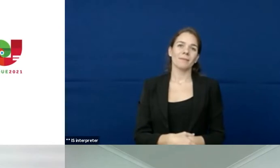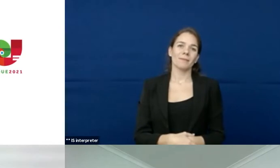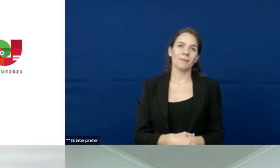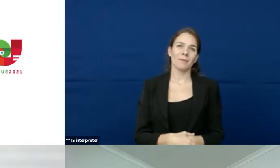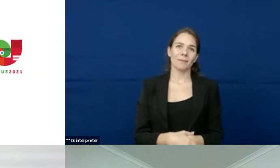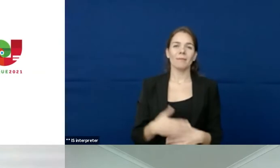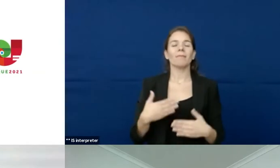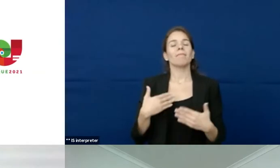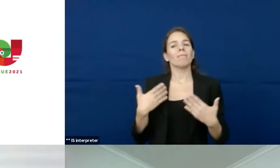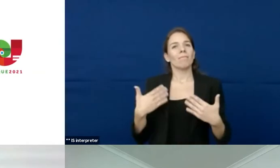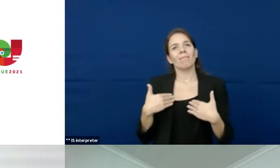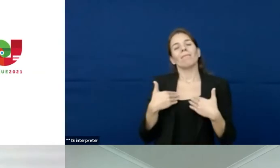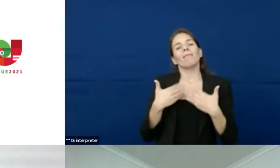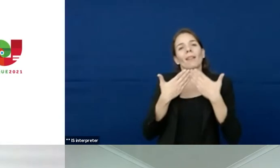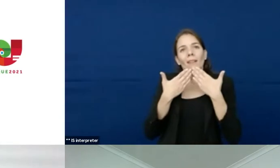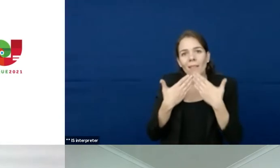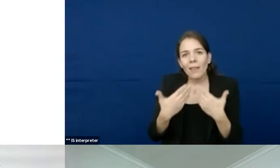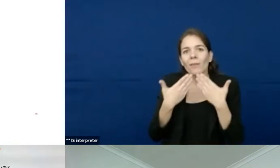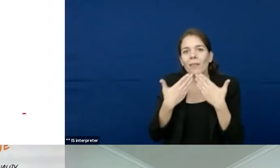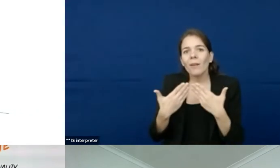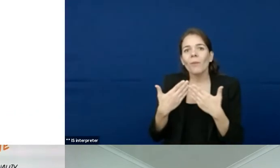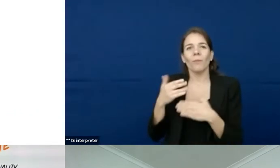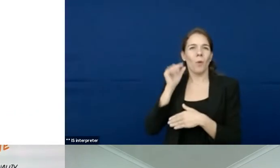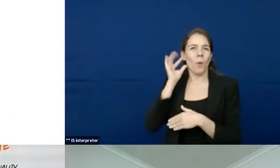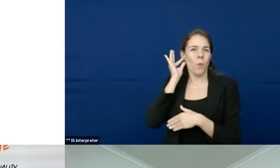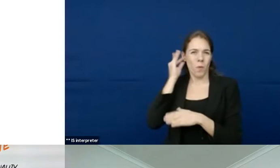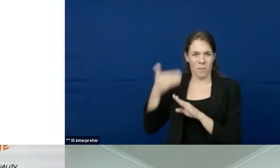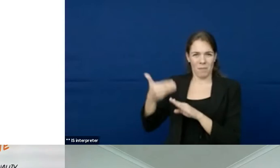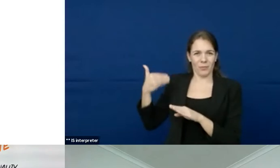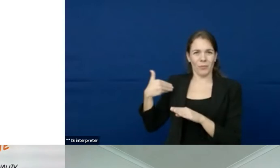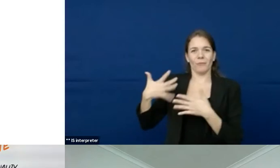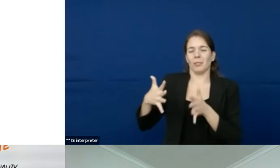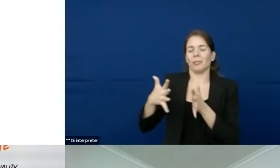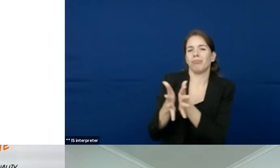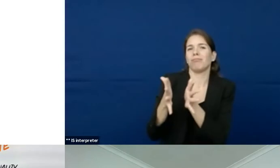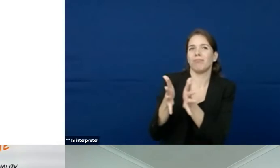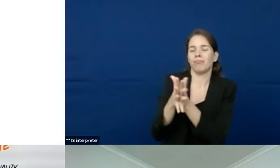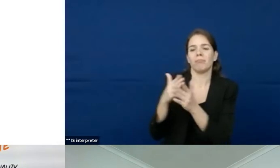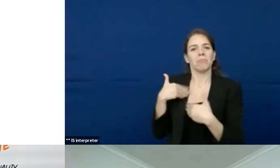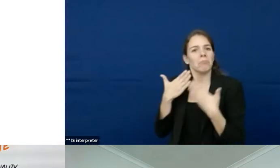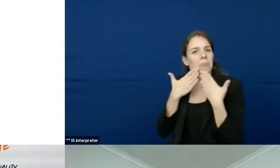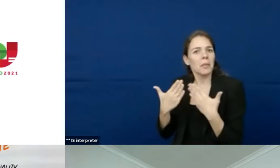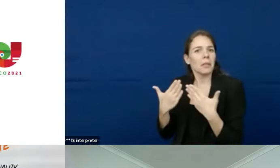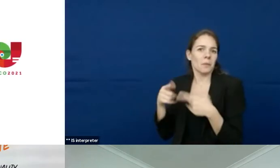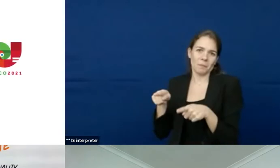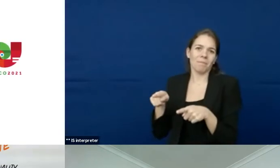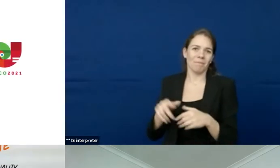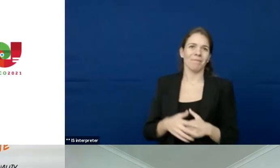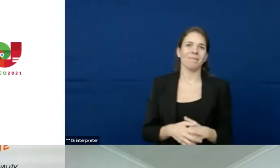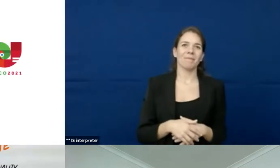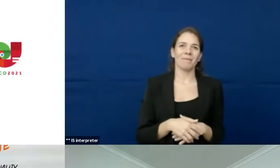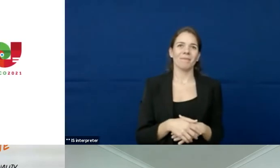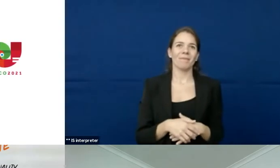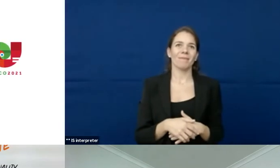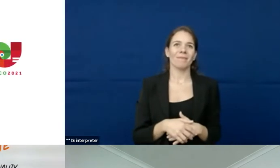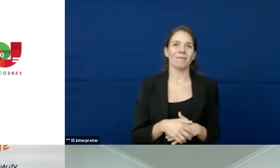to say, on behalf of the World Health Organization, who's co-leader of this action coalition, it gives